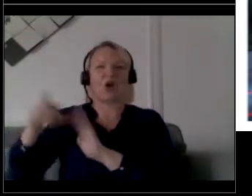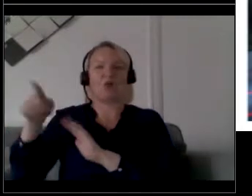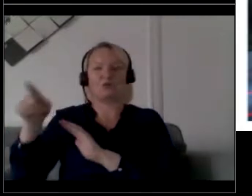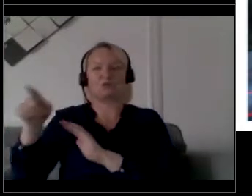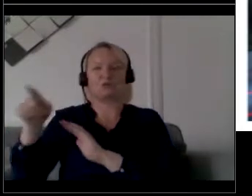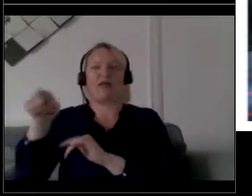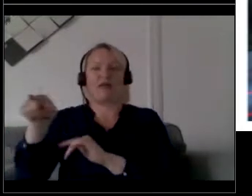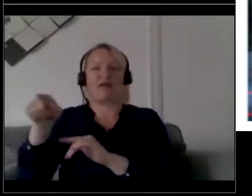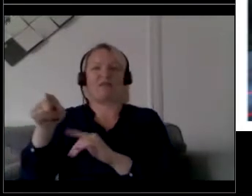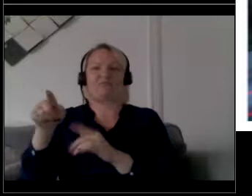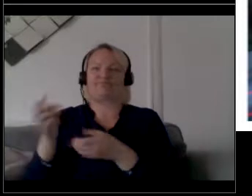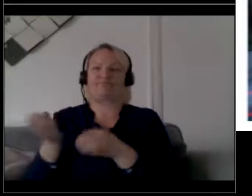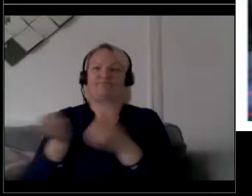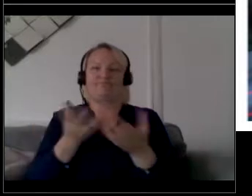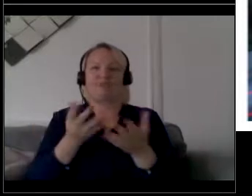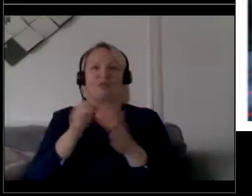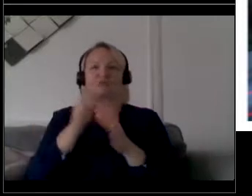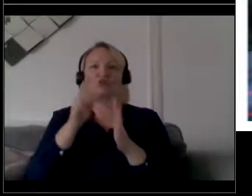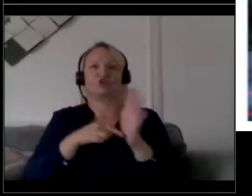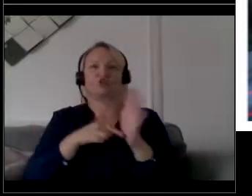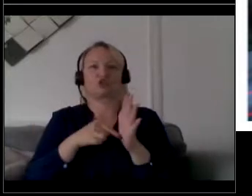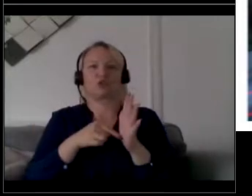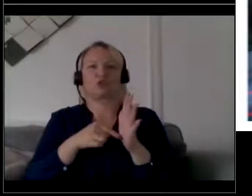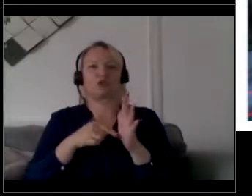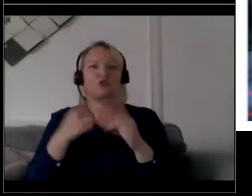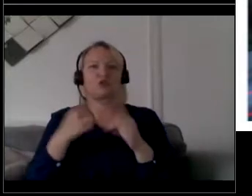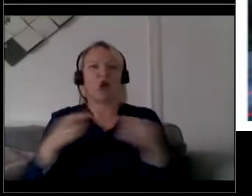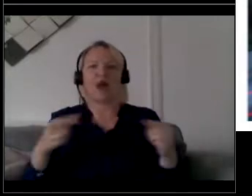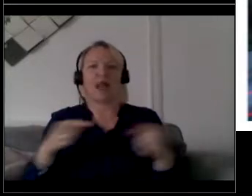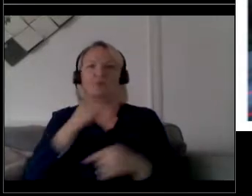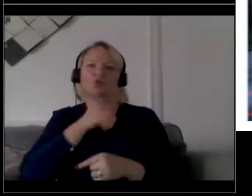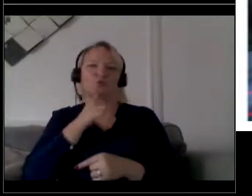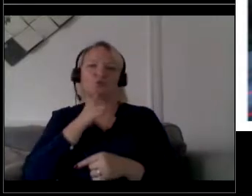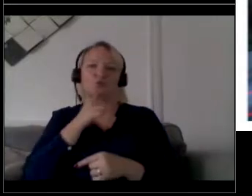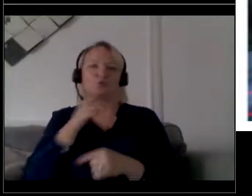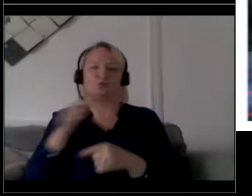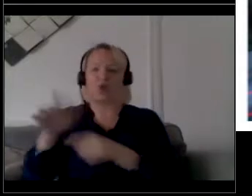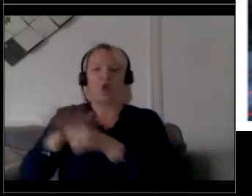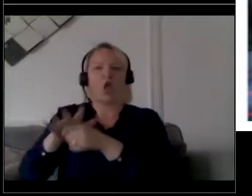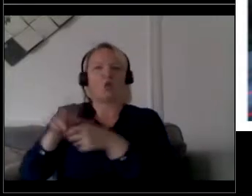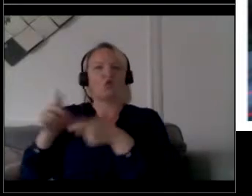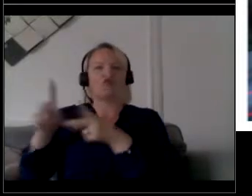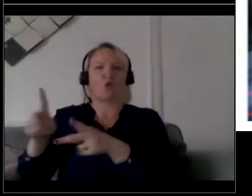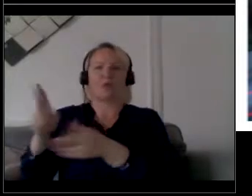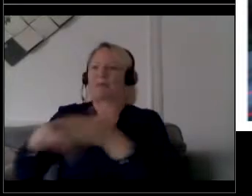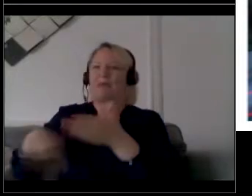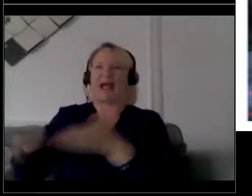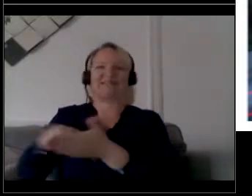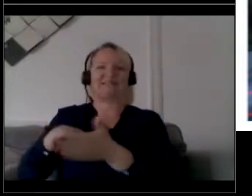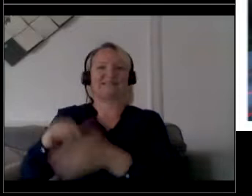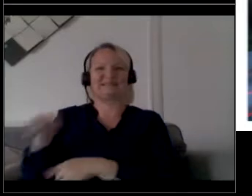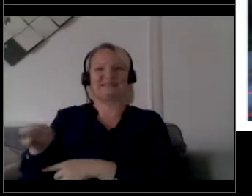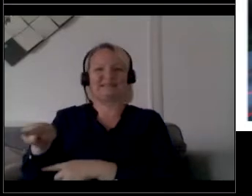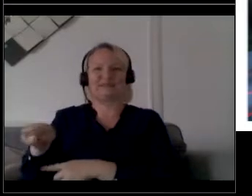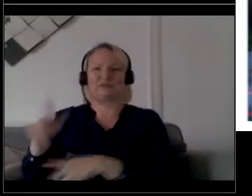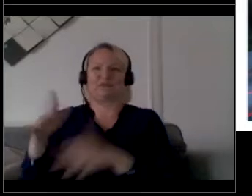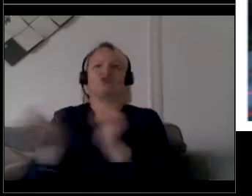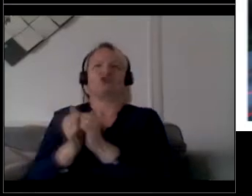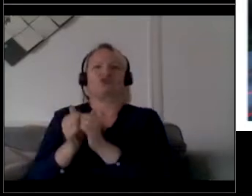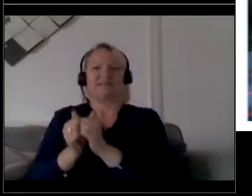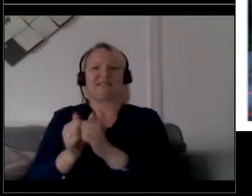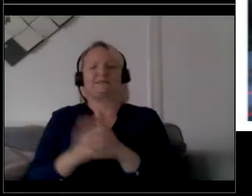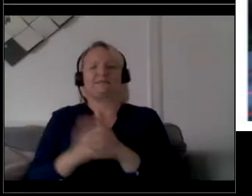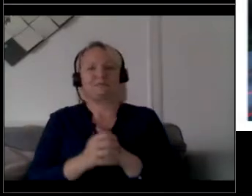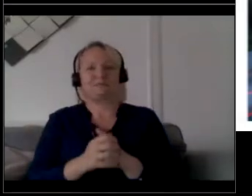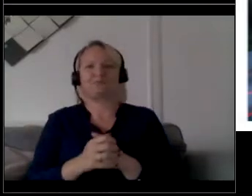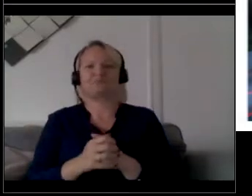of the project would be banned from using some of the local roads. So also another thing we'd